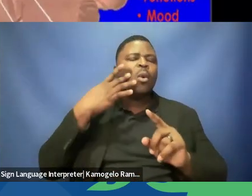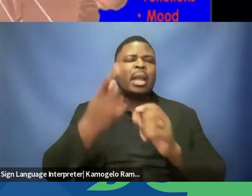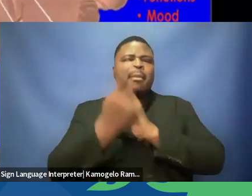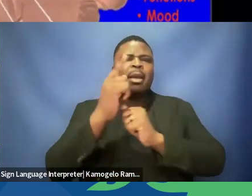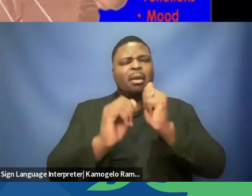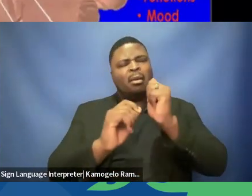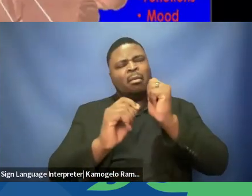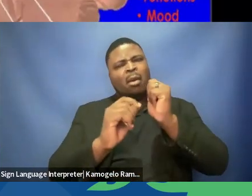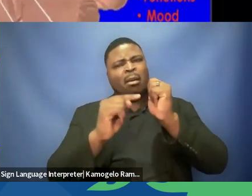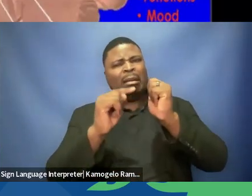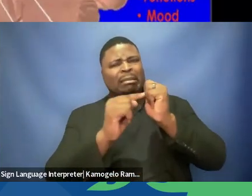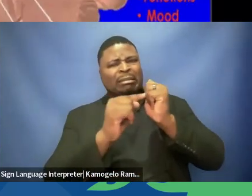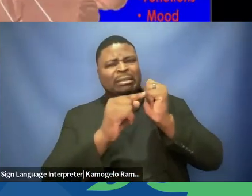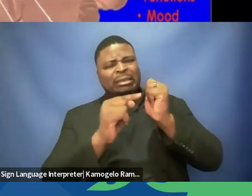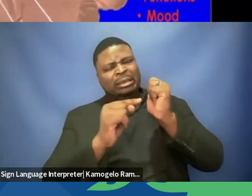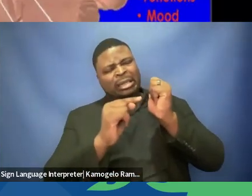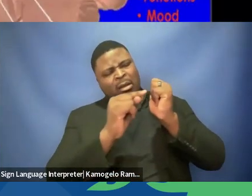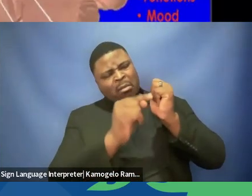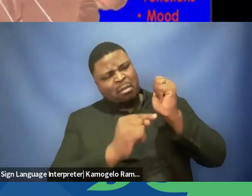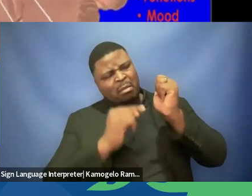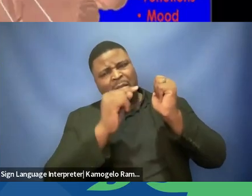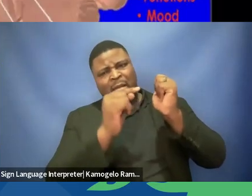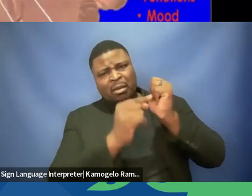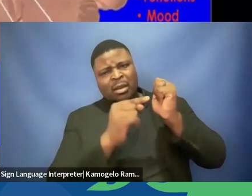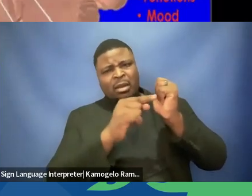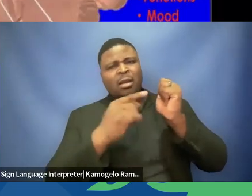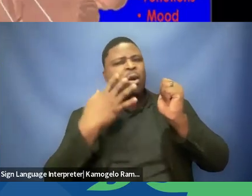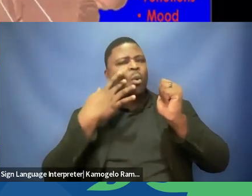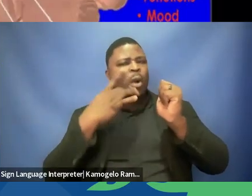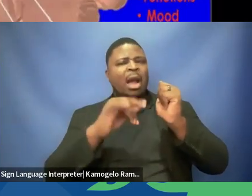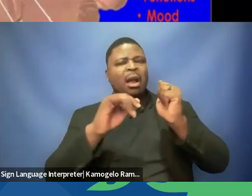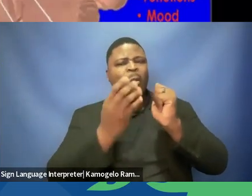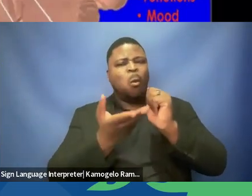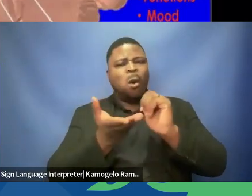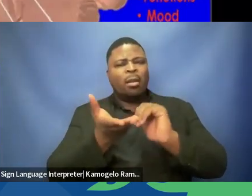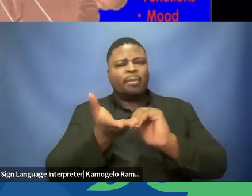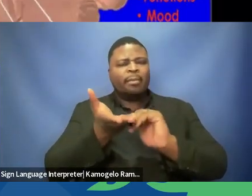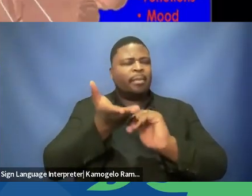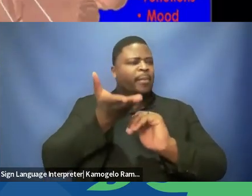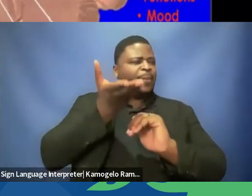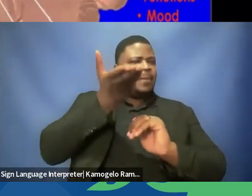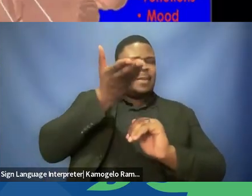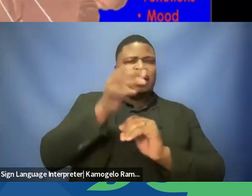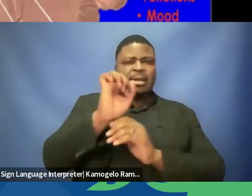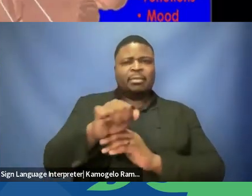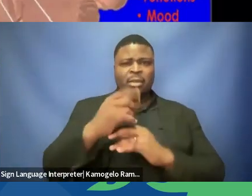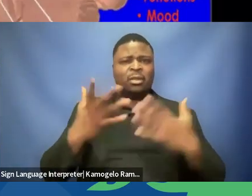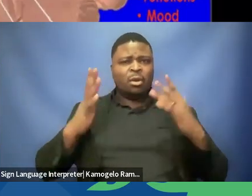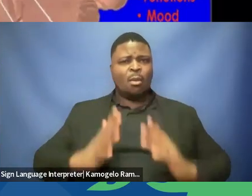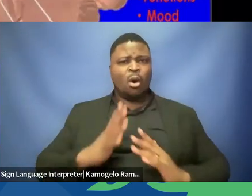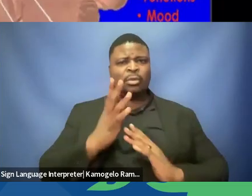little bit about norepinephrine. When norepinephrine is increased in the body, norepinephrine